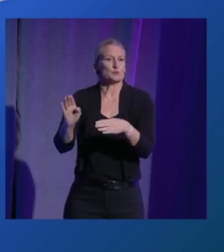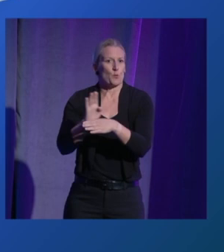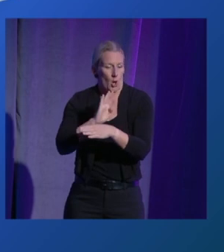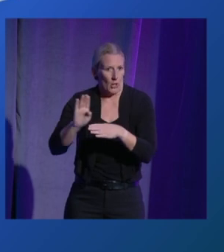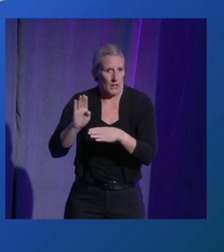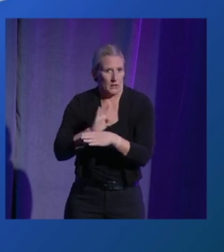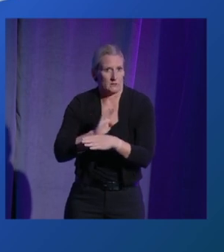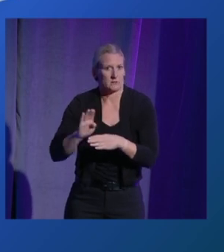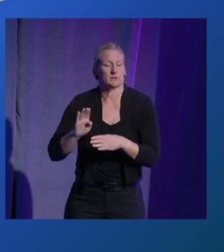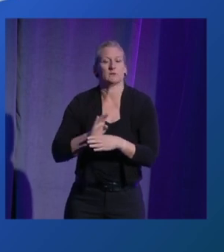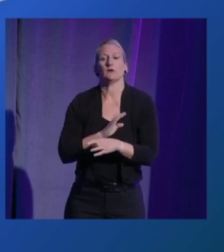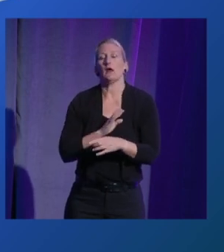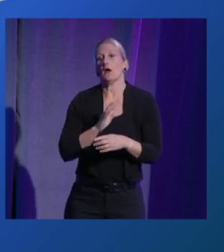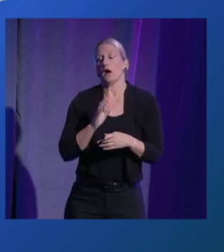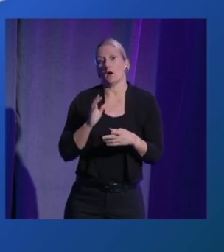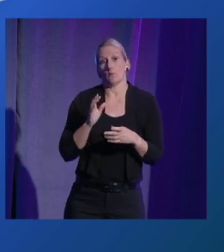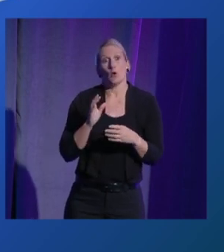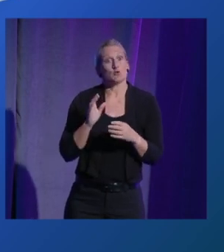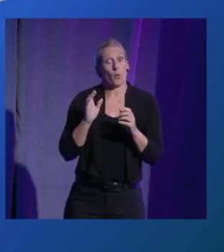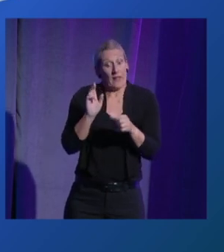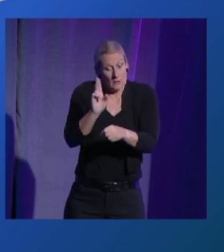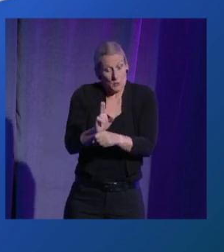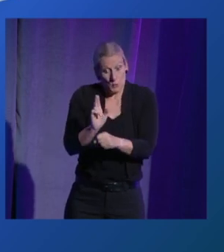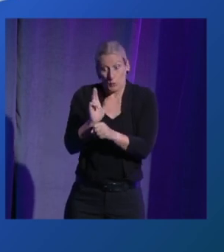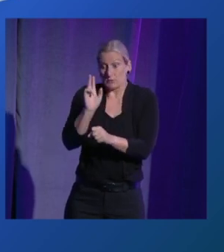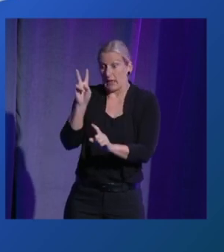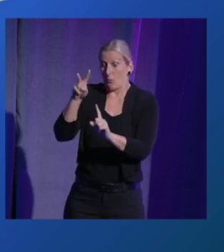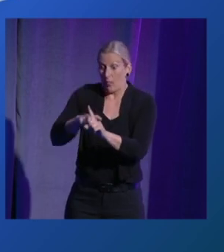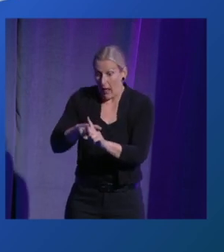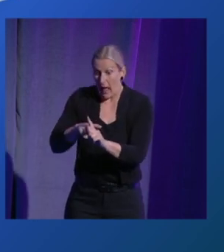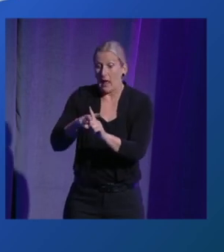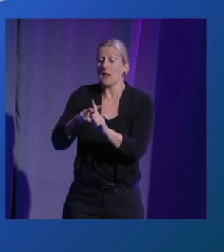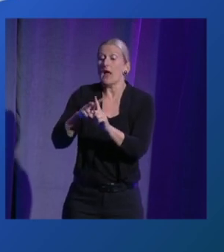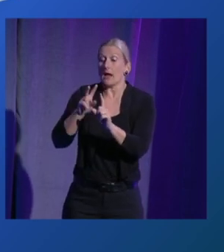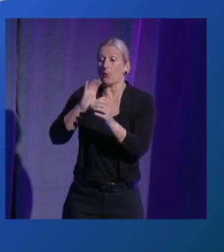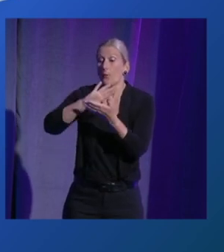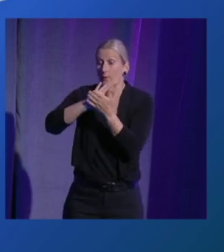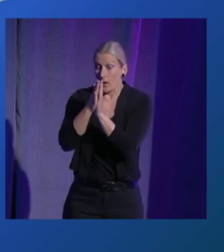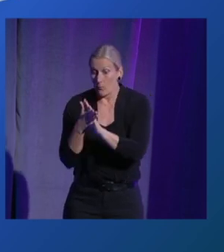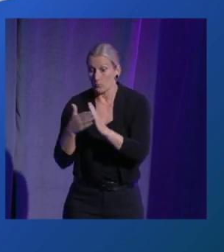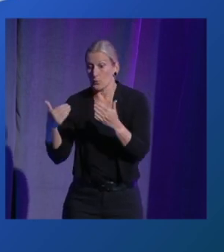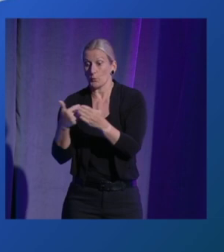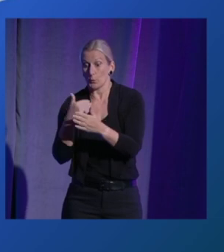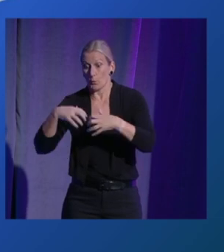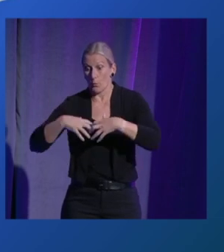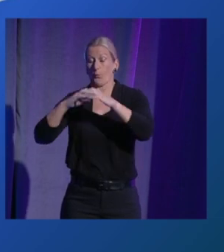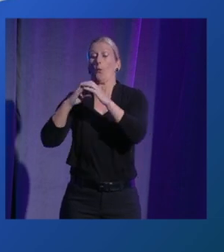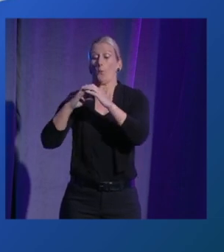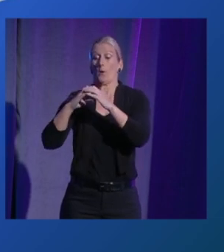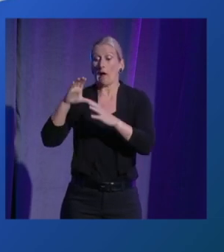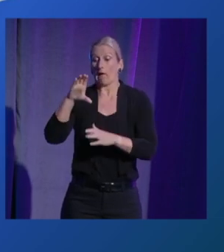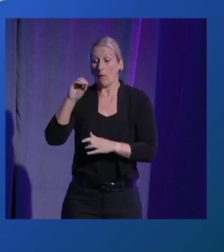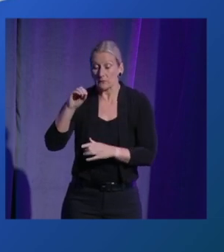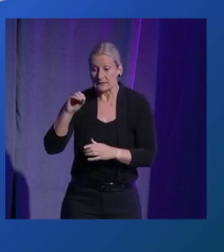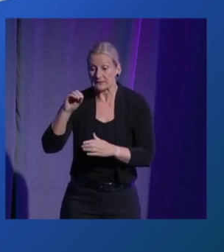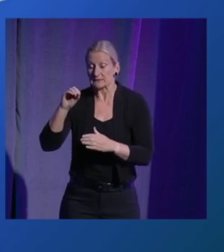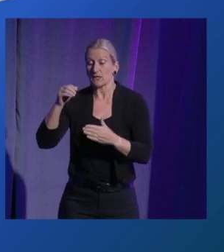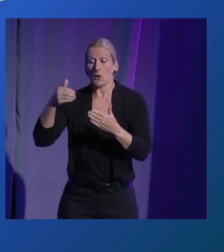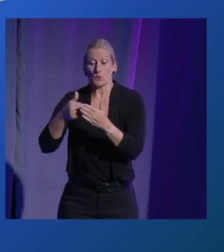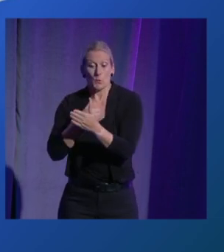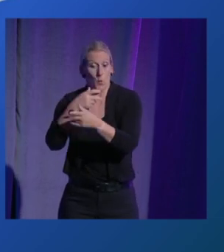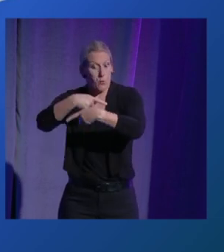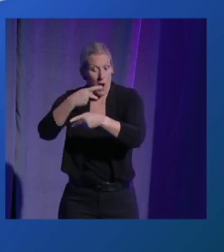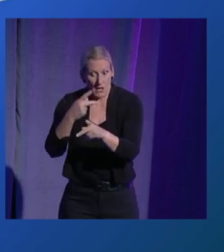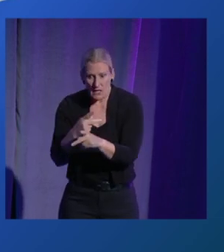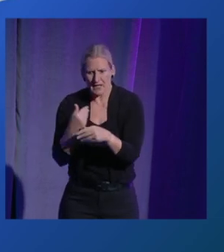and and the stat and turning transforming those into products and companies that's where actually we see the biggest impact right that's